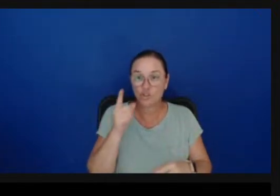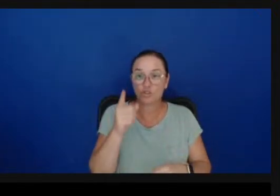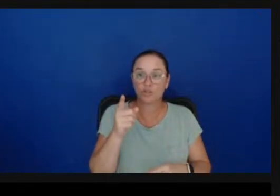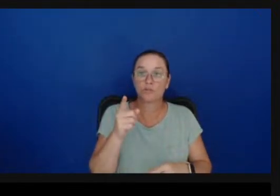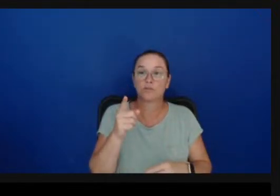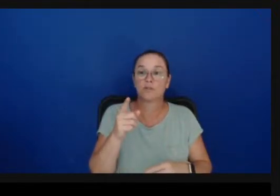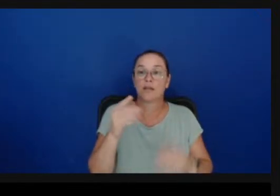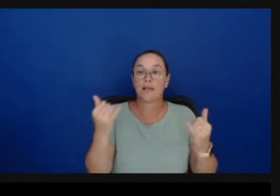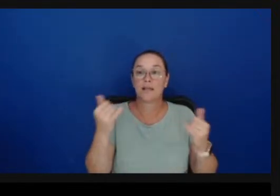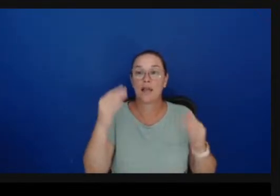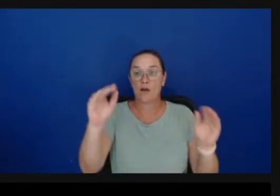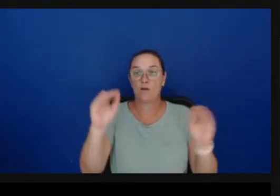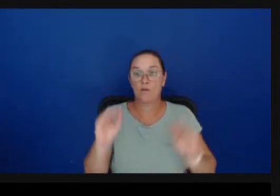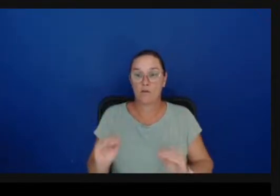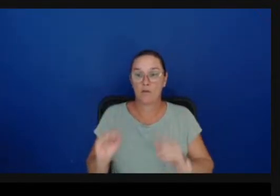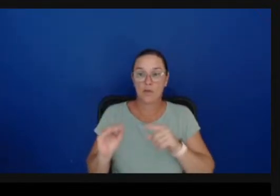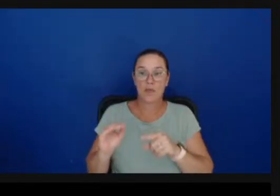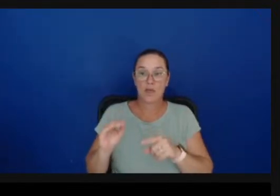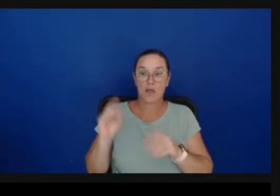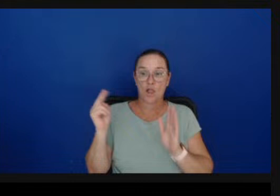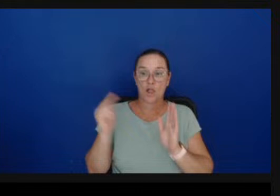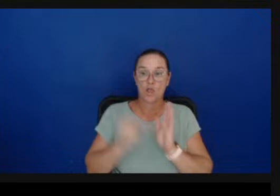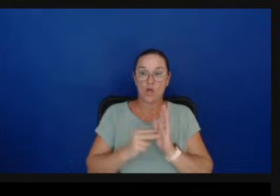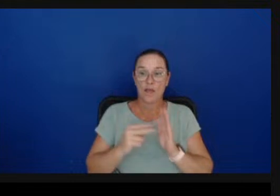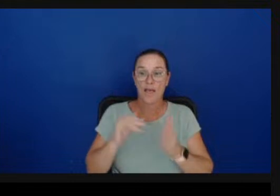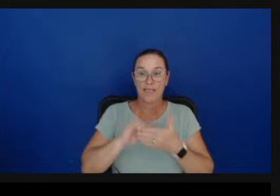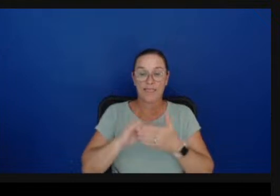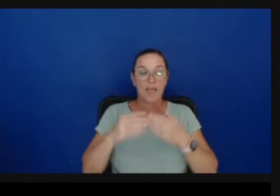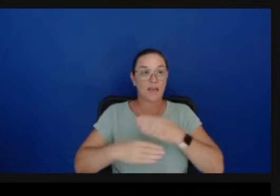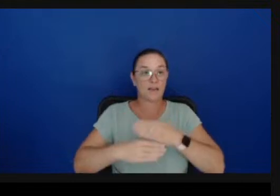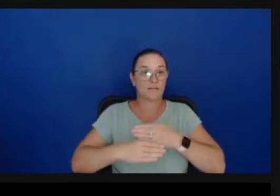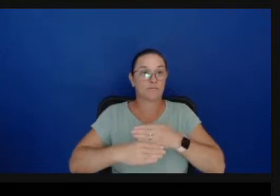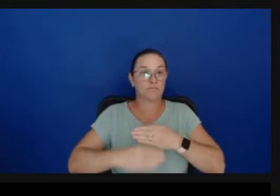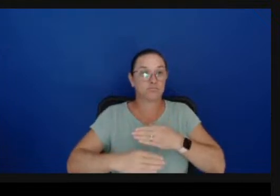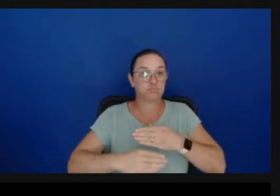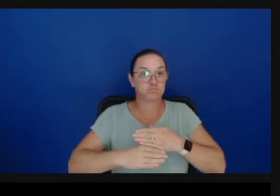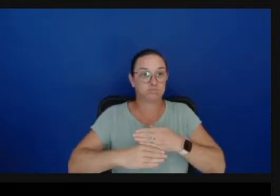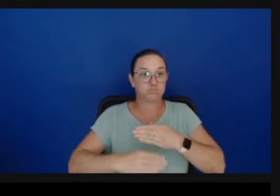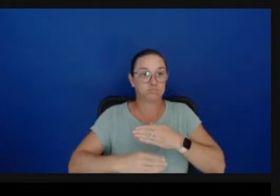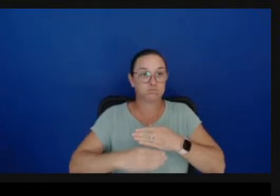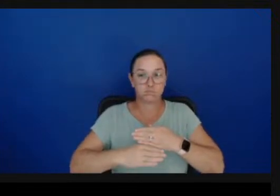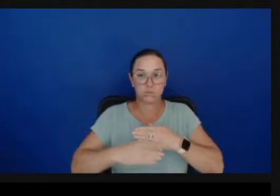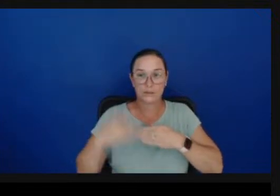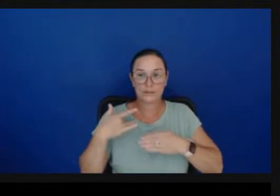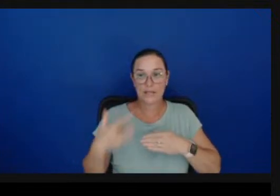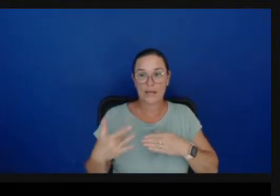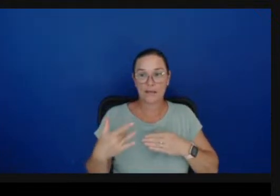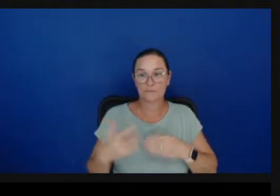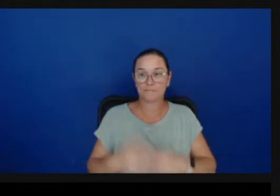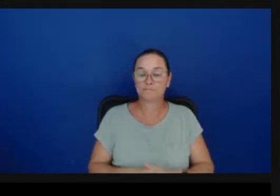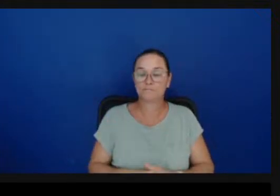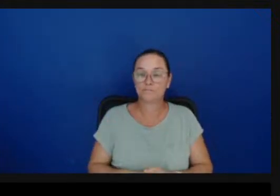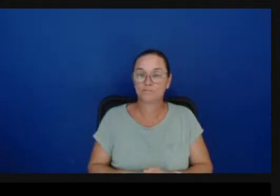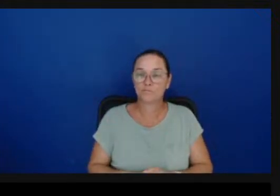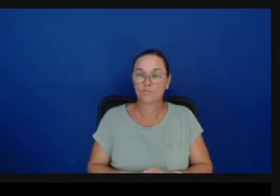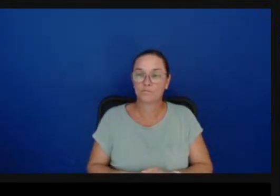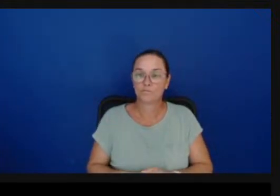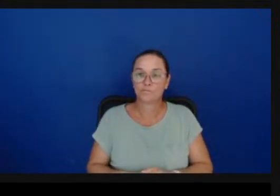Now let's look at the flank just south of there. This is a thing that opens and closes to see how much can actually move in this area.